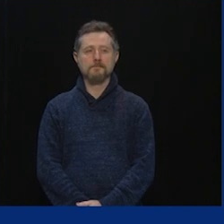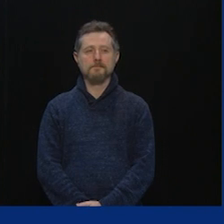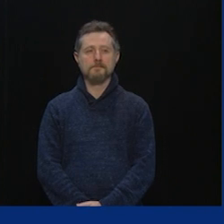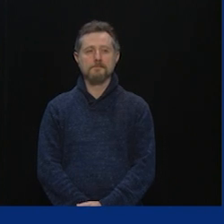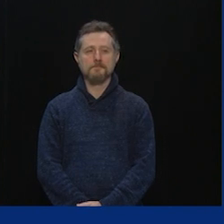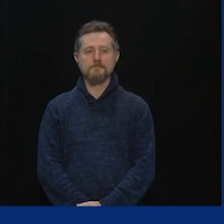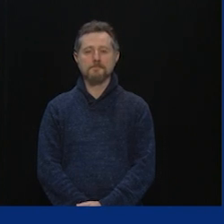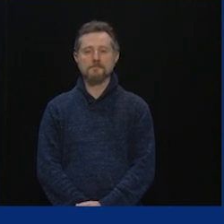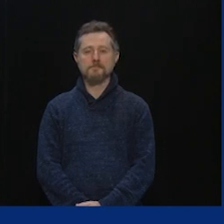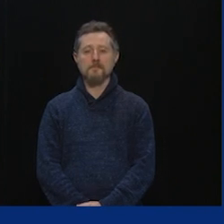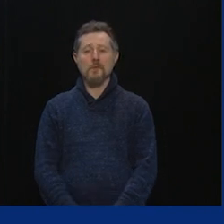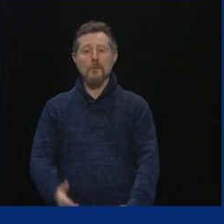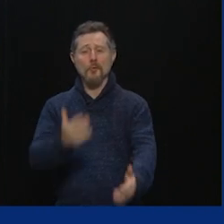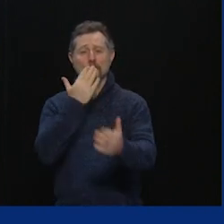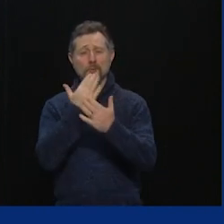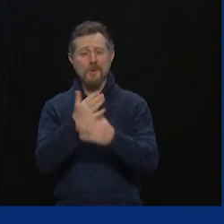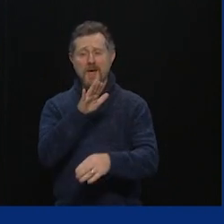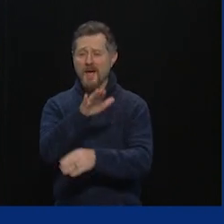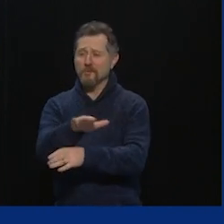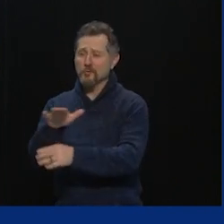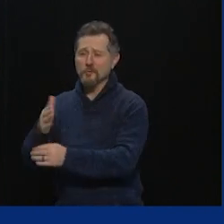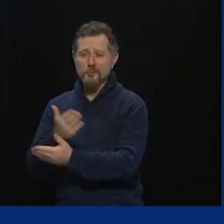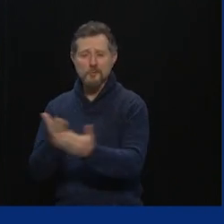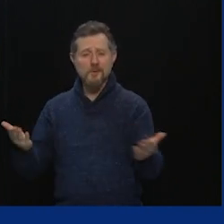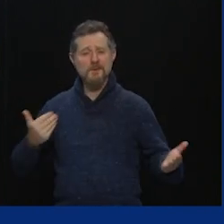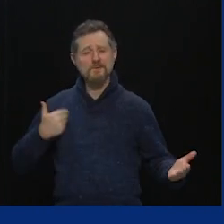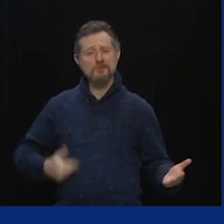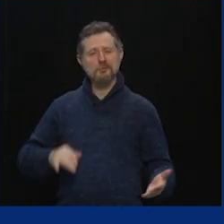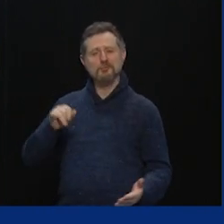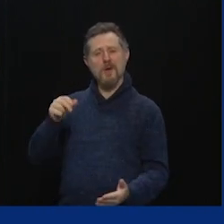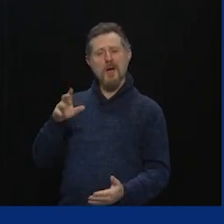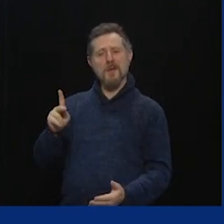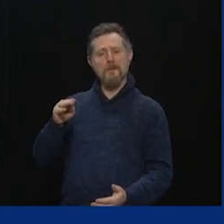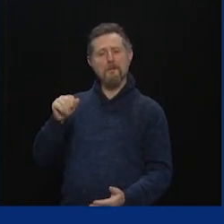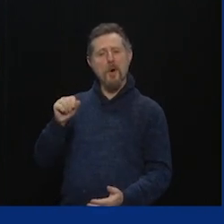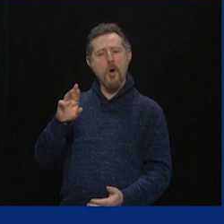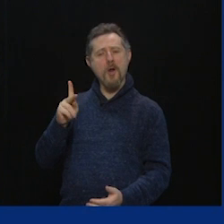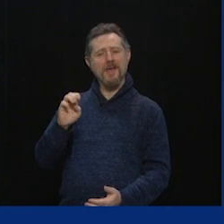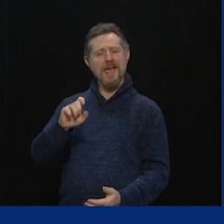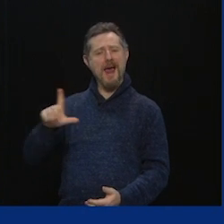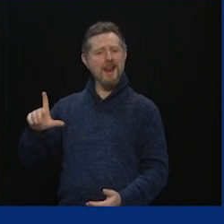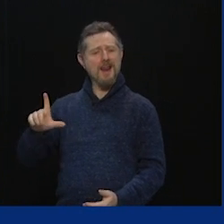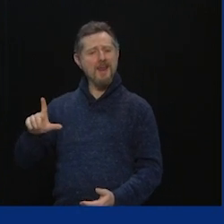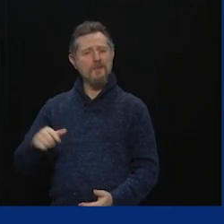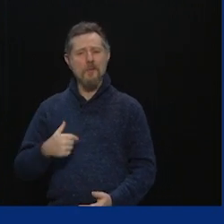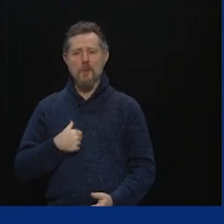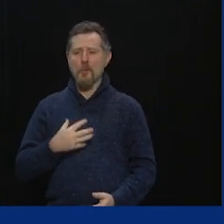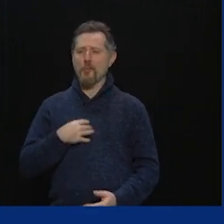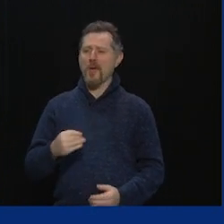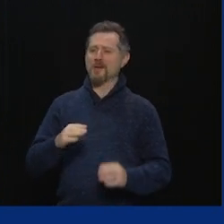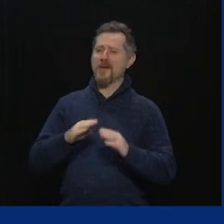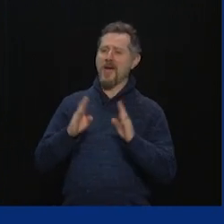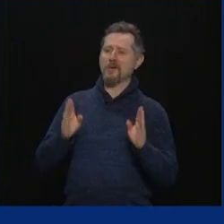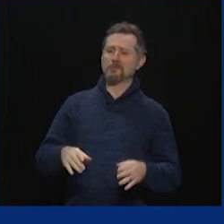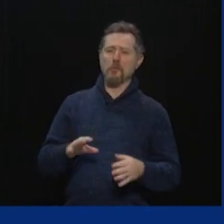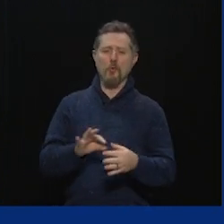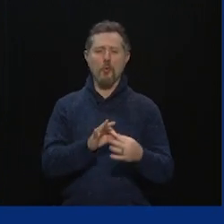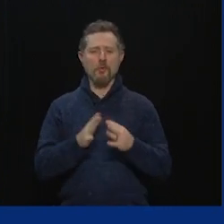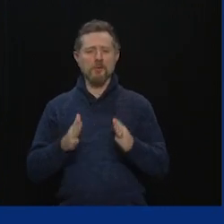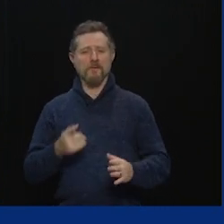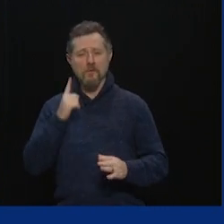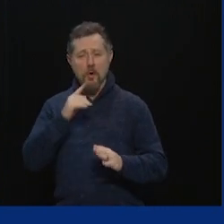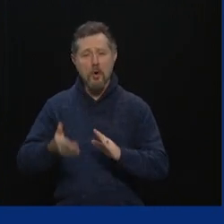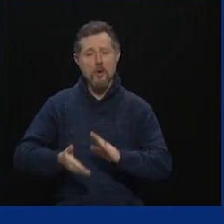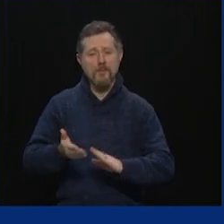Well, good afternoon, everybody. My name is Jack Markell. I am the White House coordinator for Operation Allies